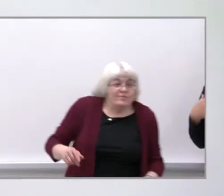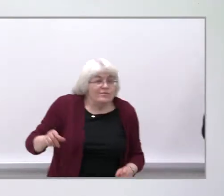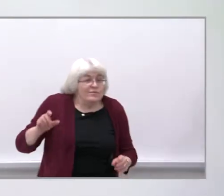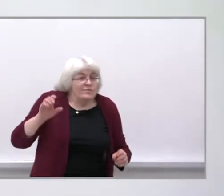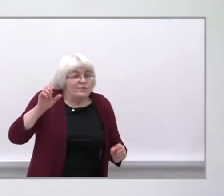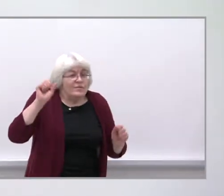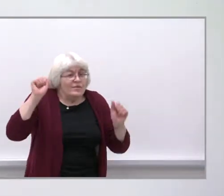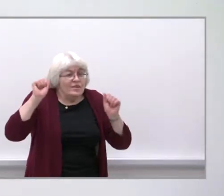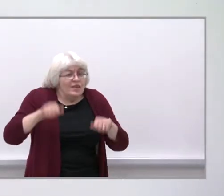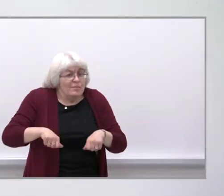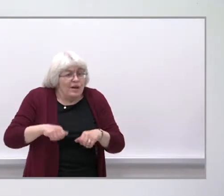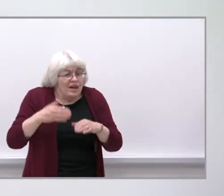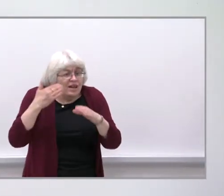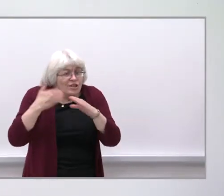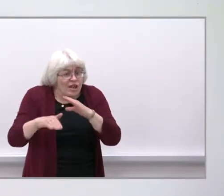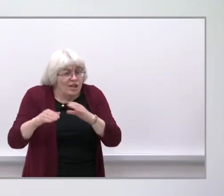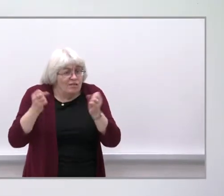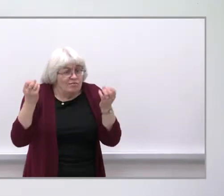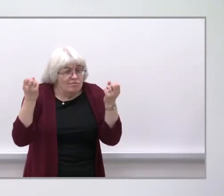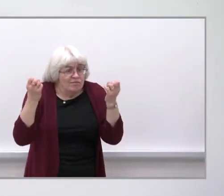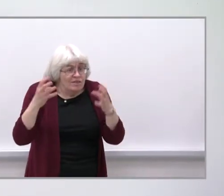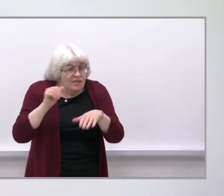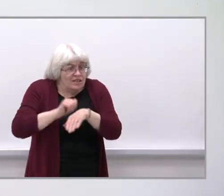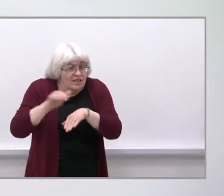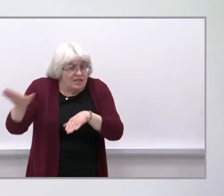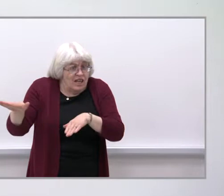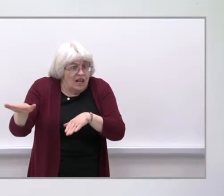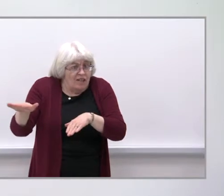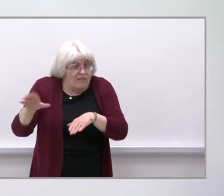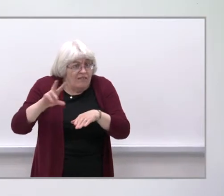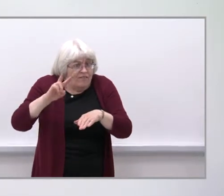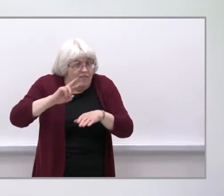The last section is related to,